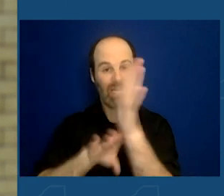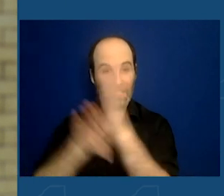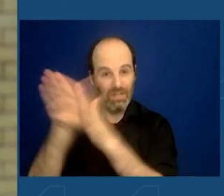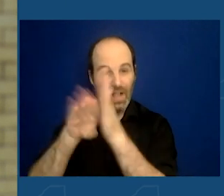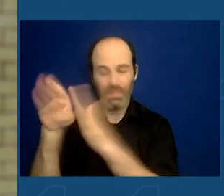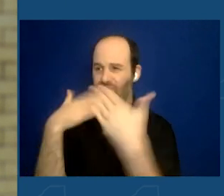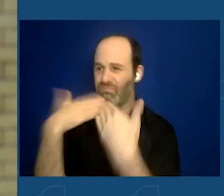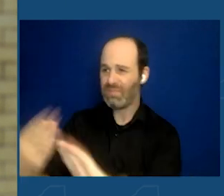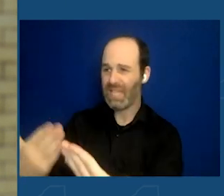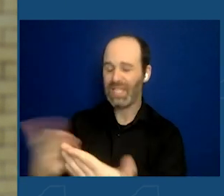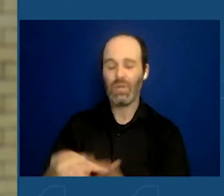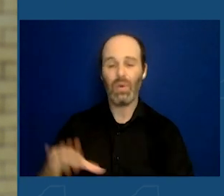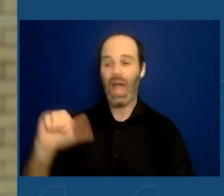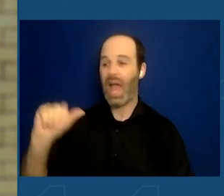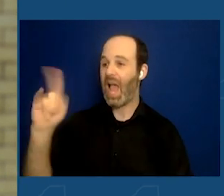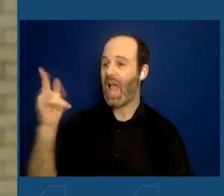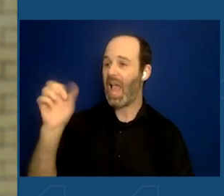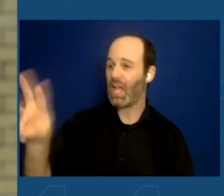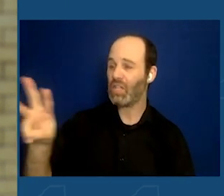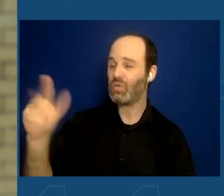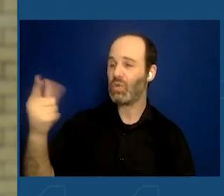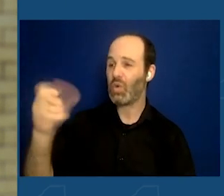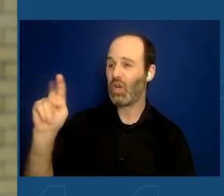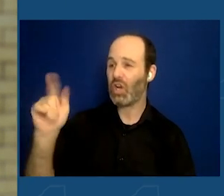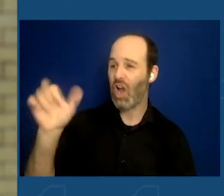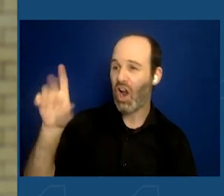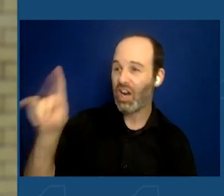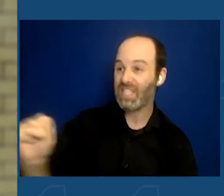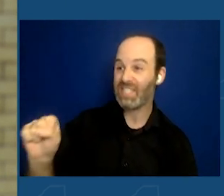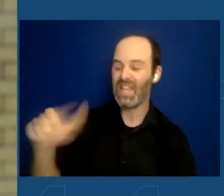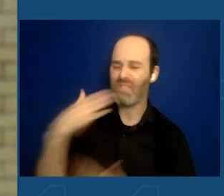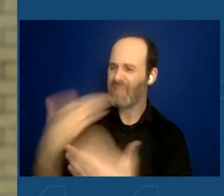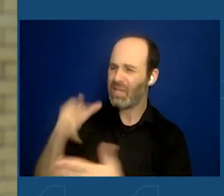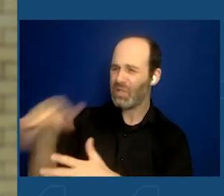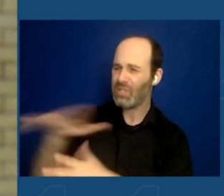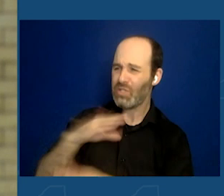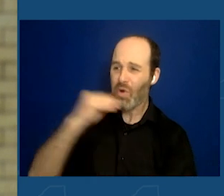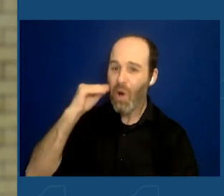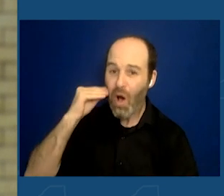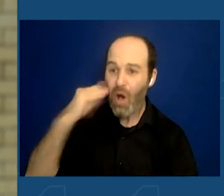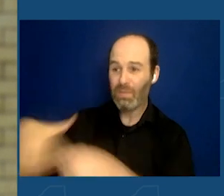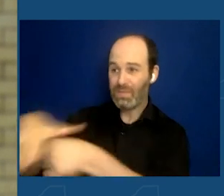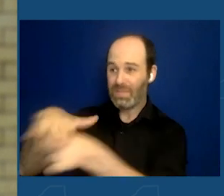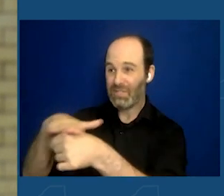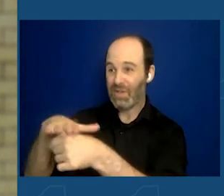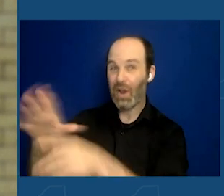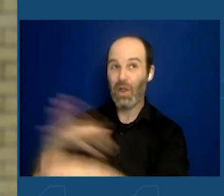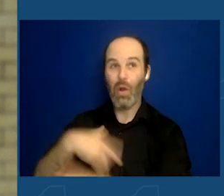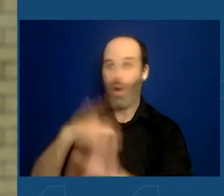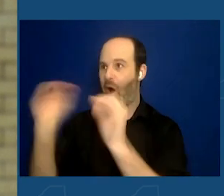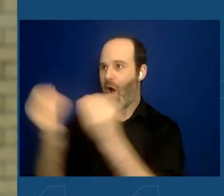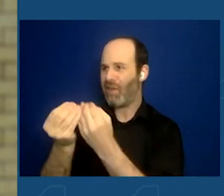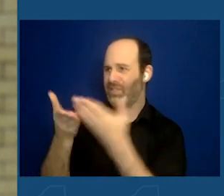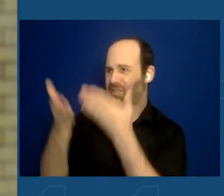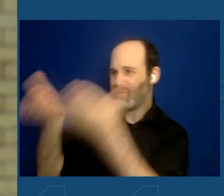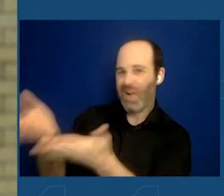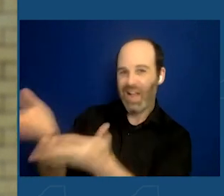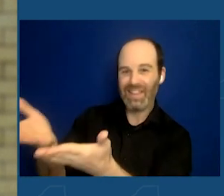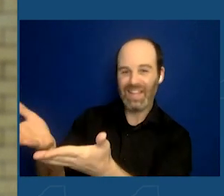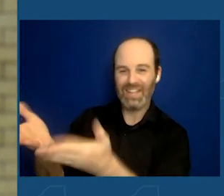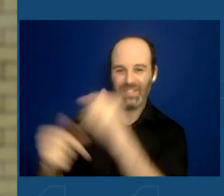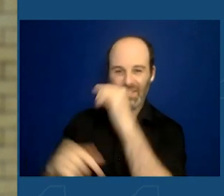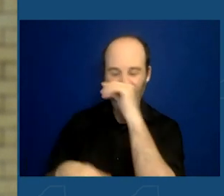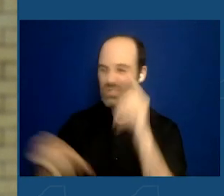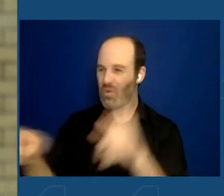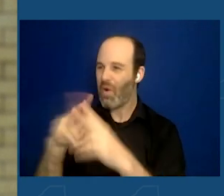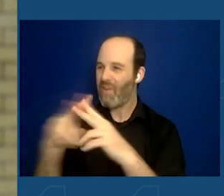Andrew Gounardis, thank you. This is your home district. You have your office literally out the window, so you're going to be very focused on